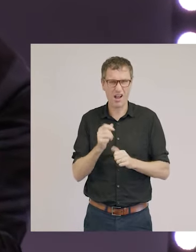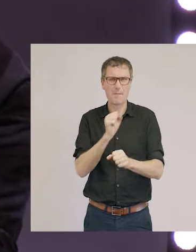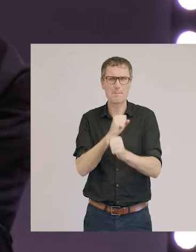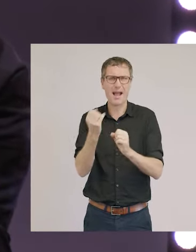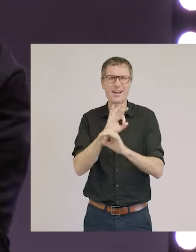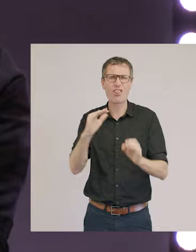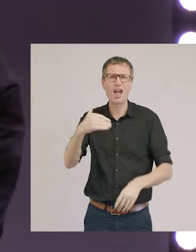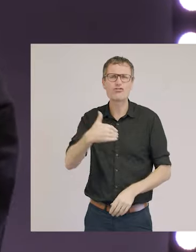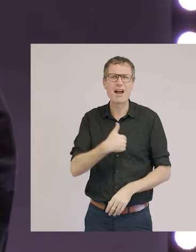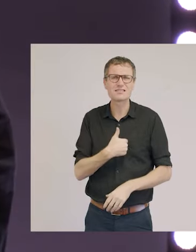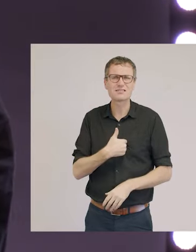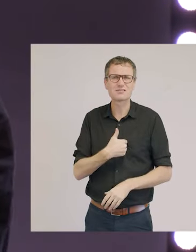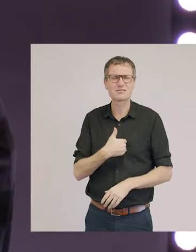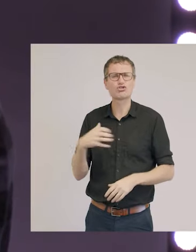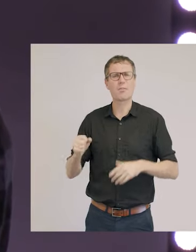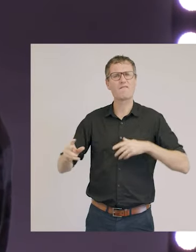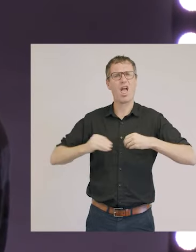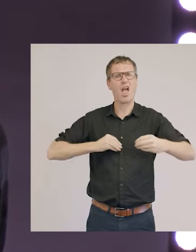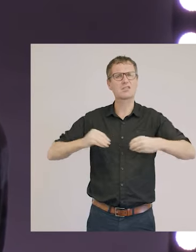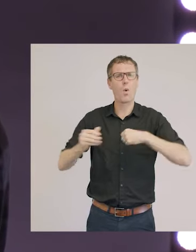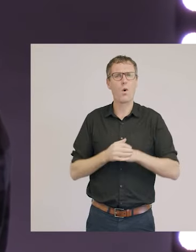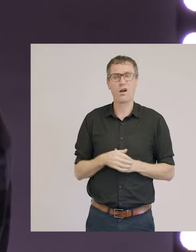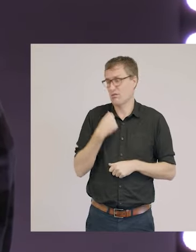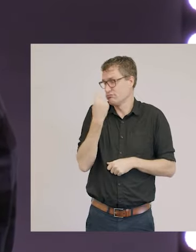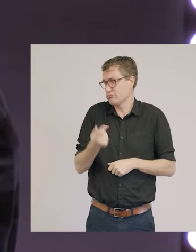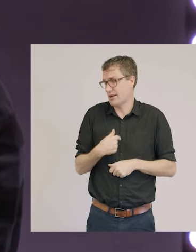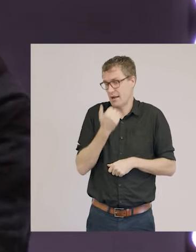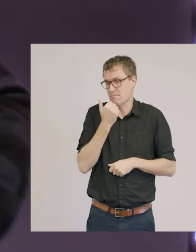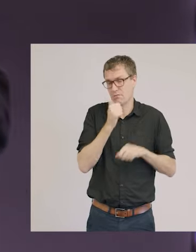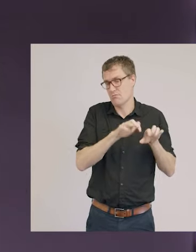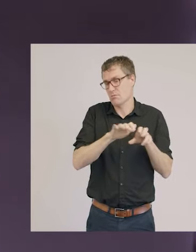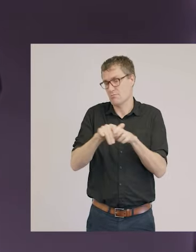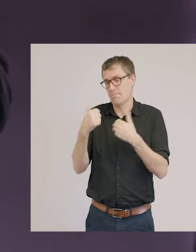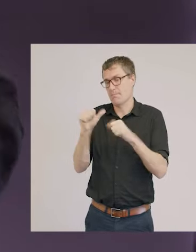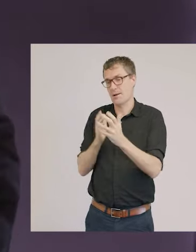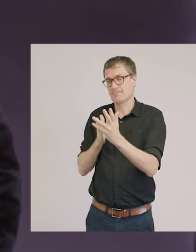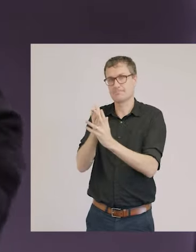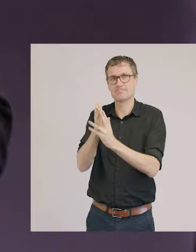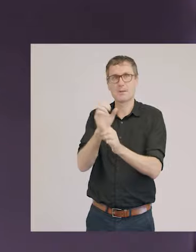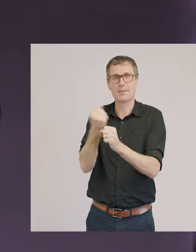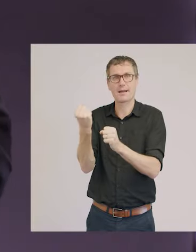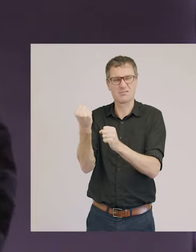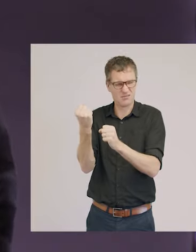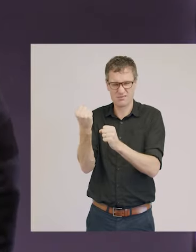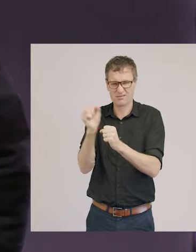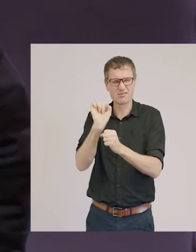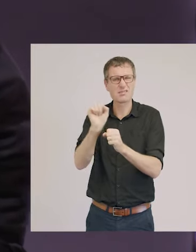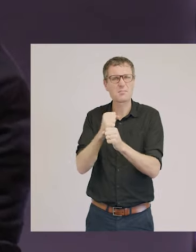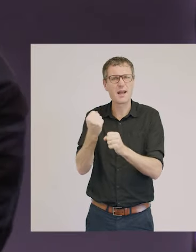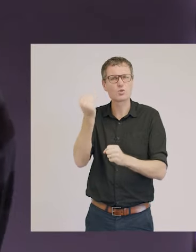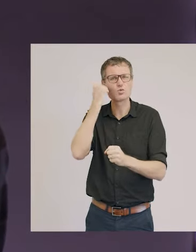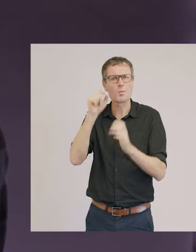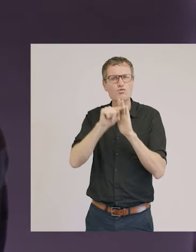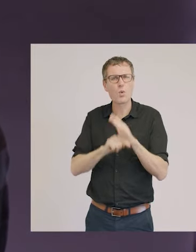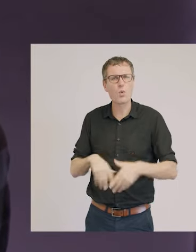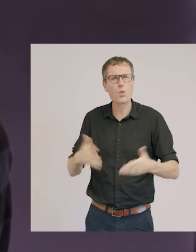bank whatsoever. There's no lenience at all. I mean, I'd love to just be able to type any old number in and just guess something on the spot. But for